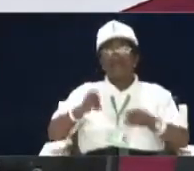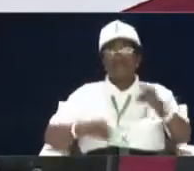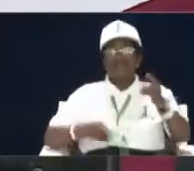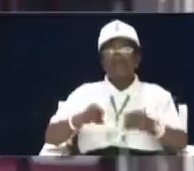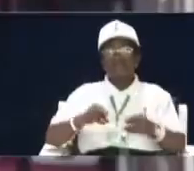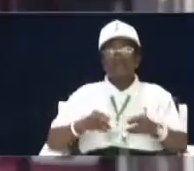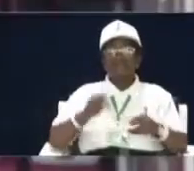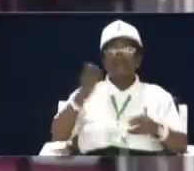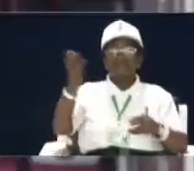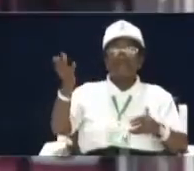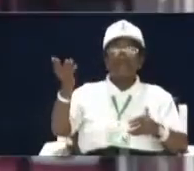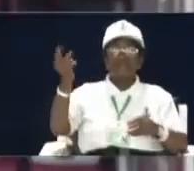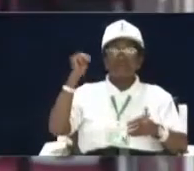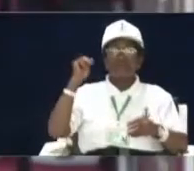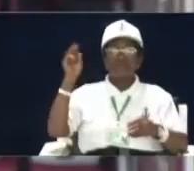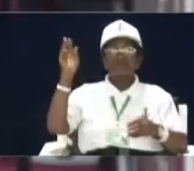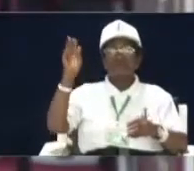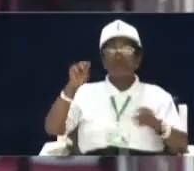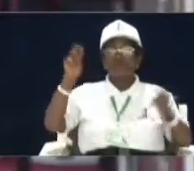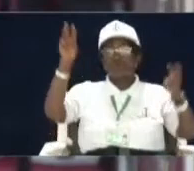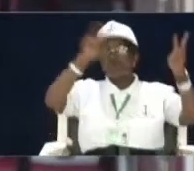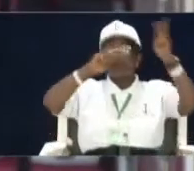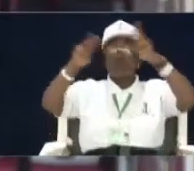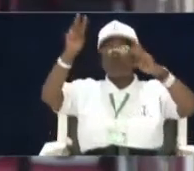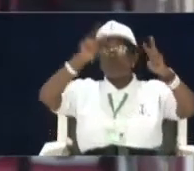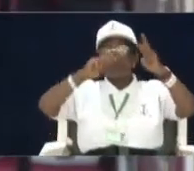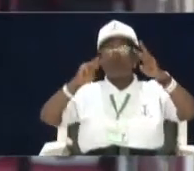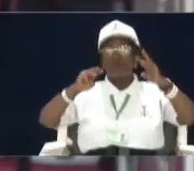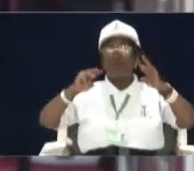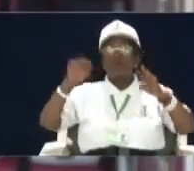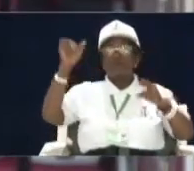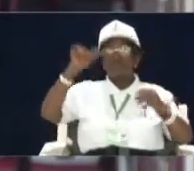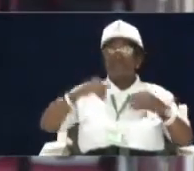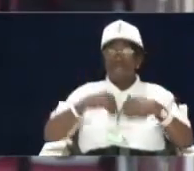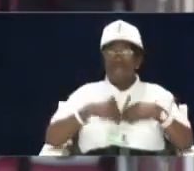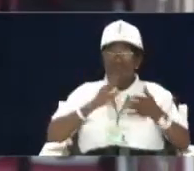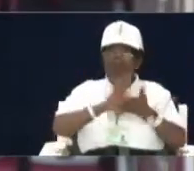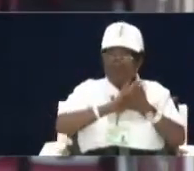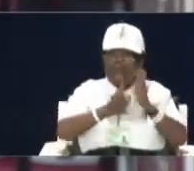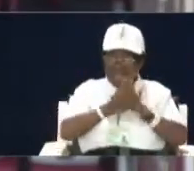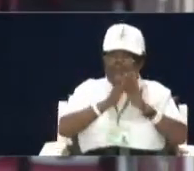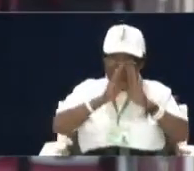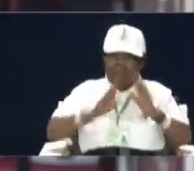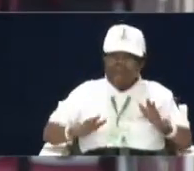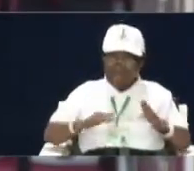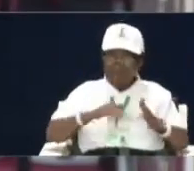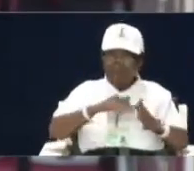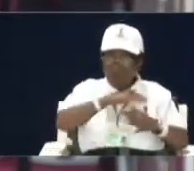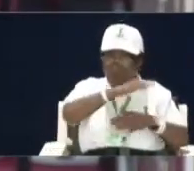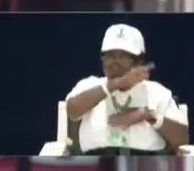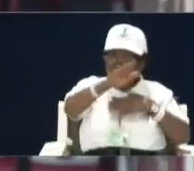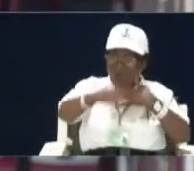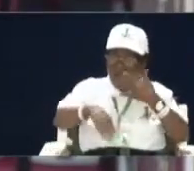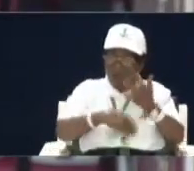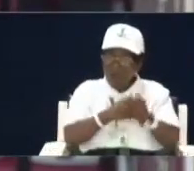there was no war. They had peace all around.